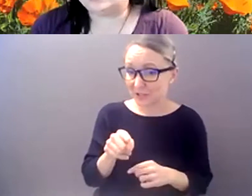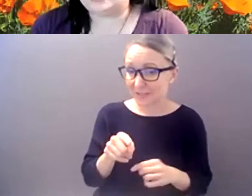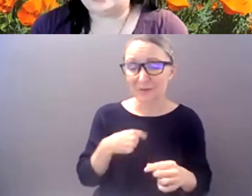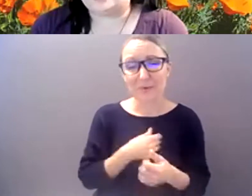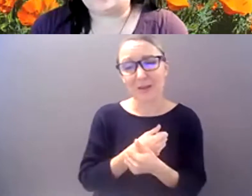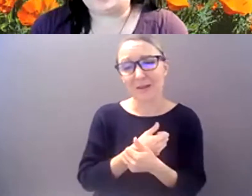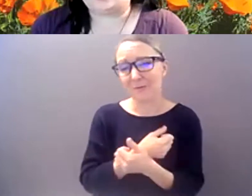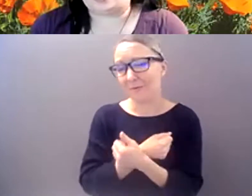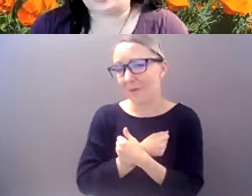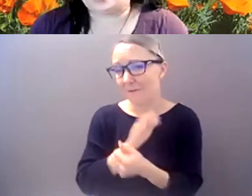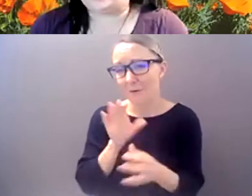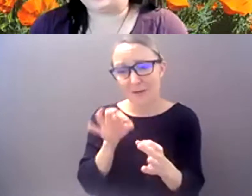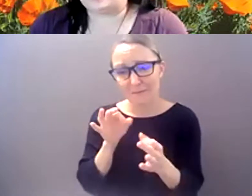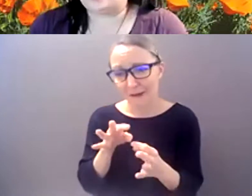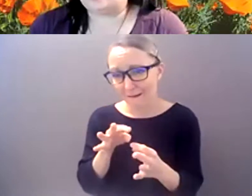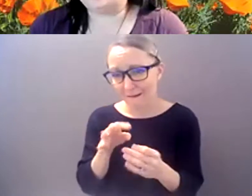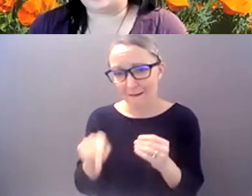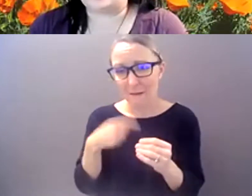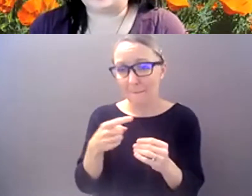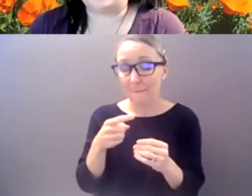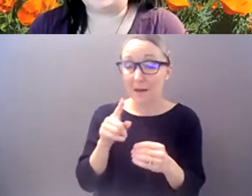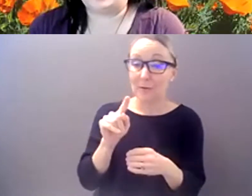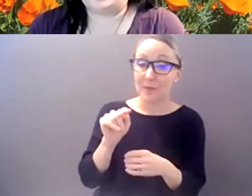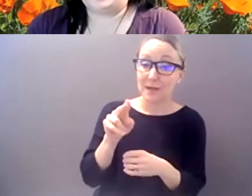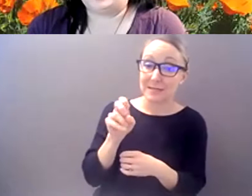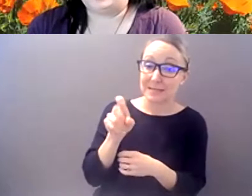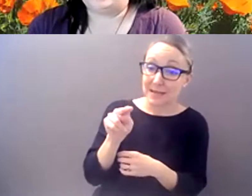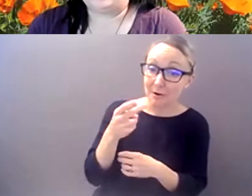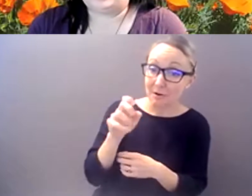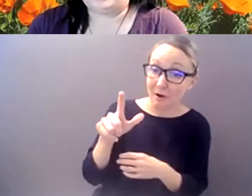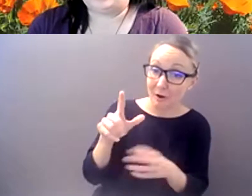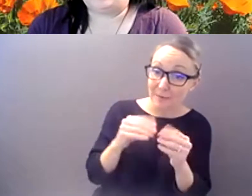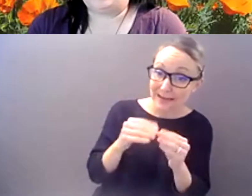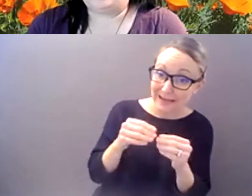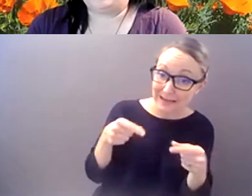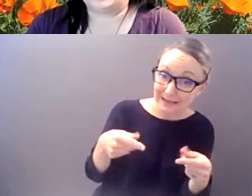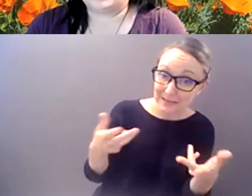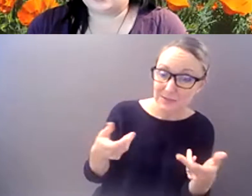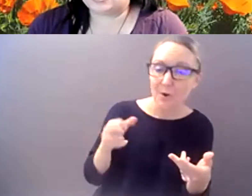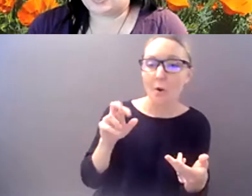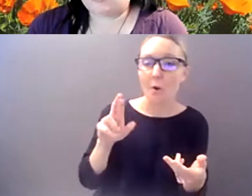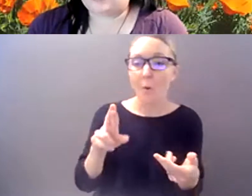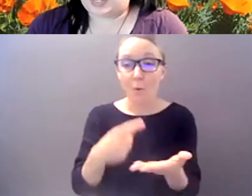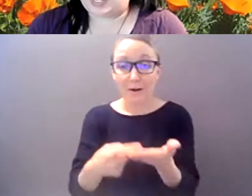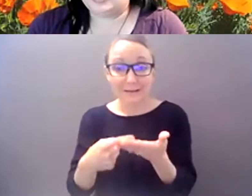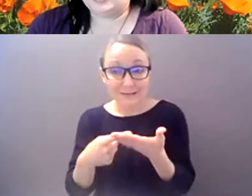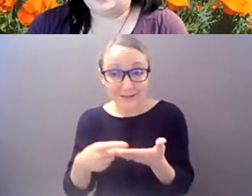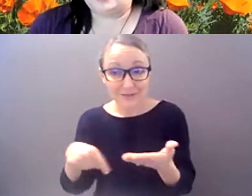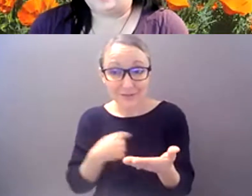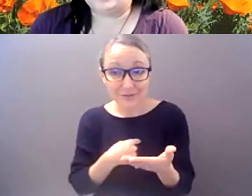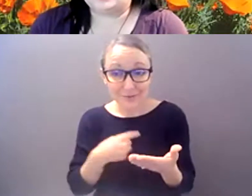feedback, regarding any of the town halls, any of the discussions that we've